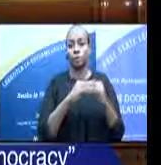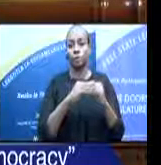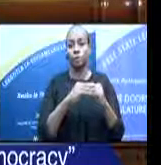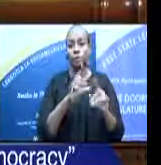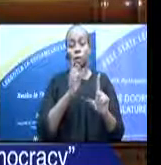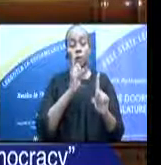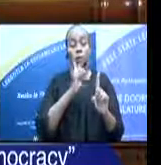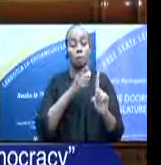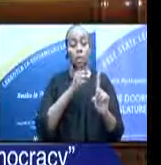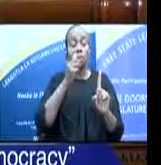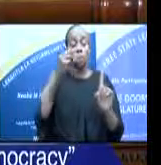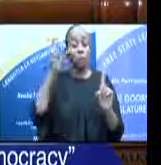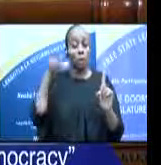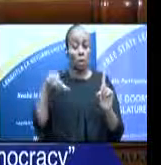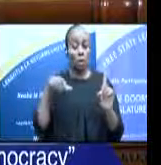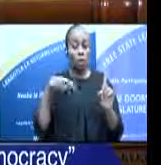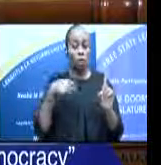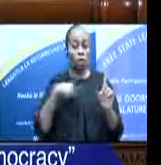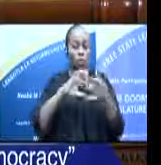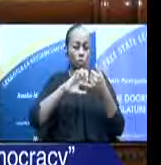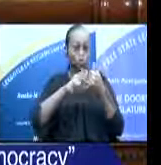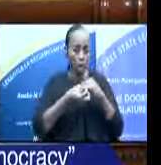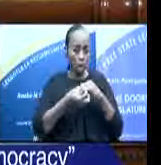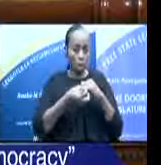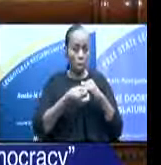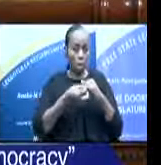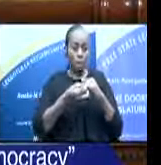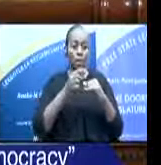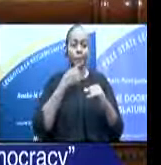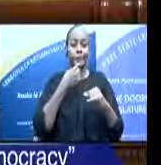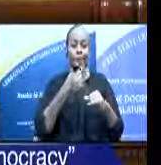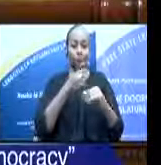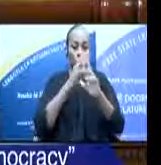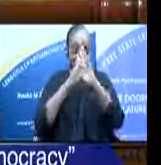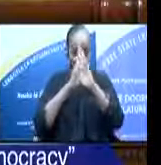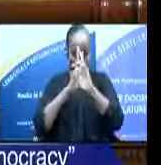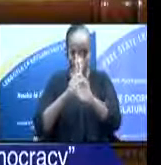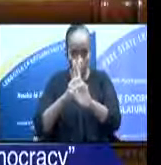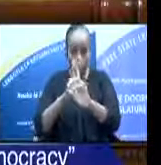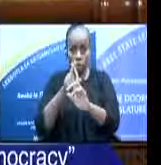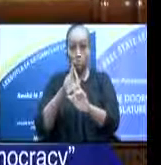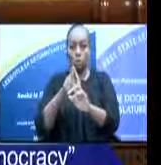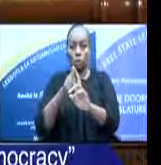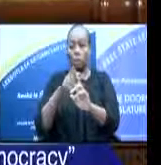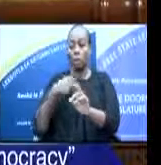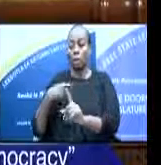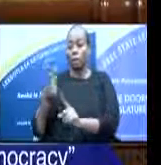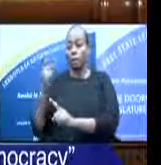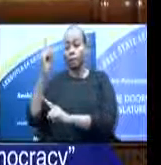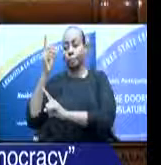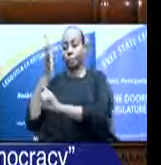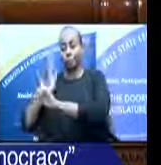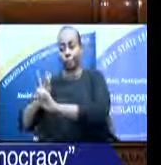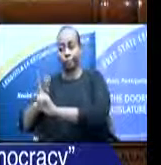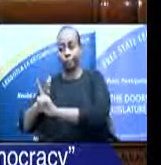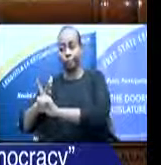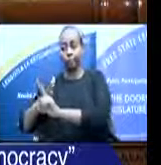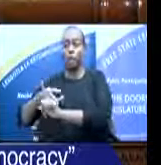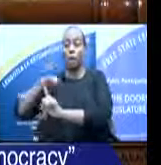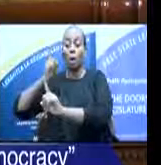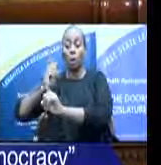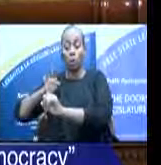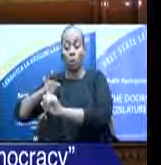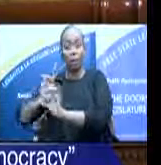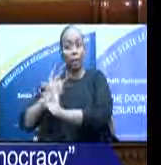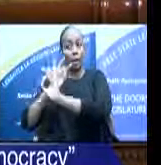Honorable Speaker, you try and tell us that we must have respect for you. She rose on a point of order. What was the point of